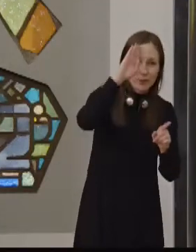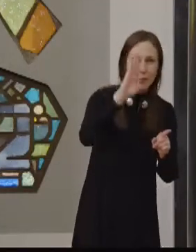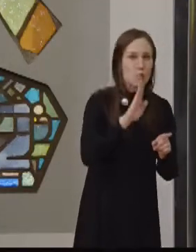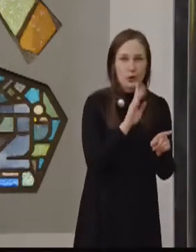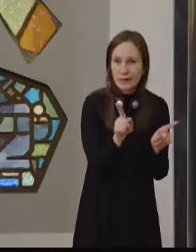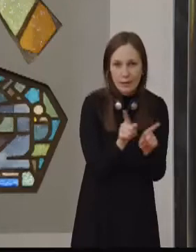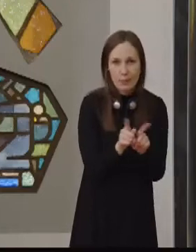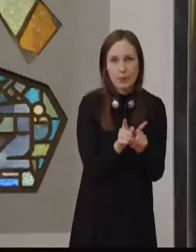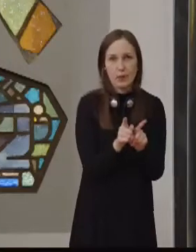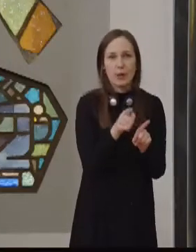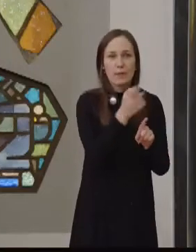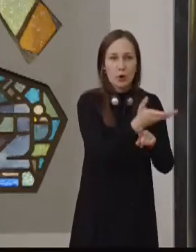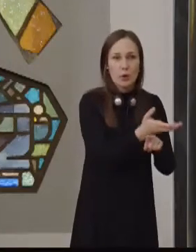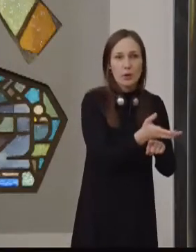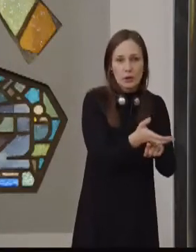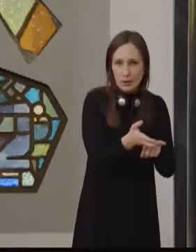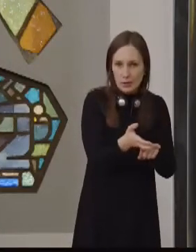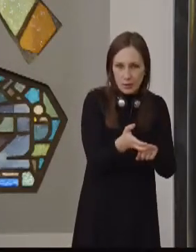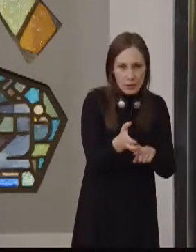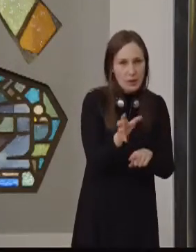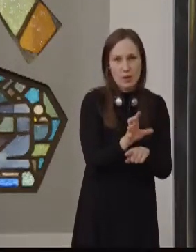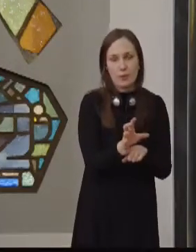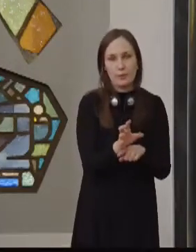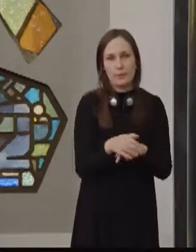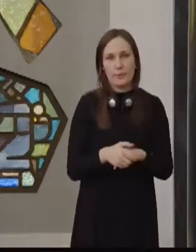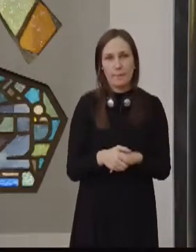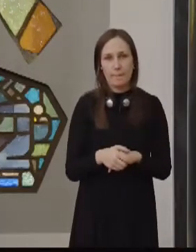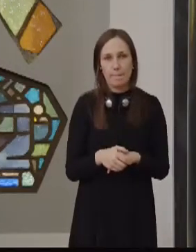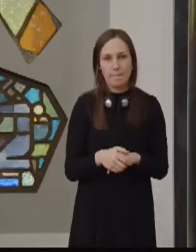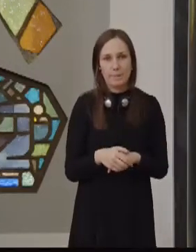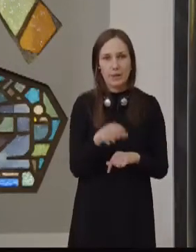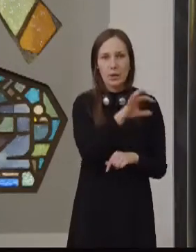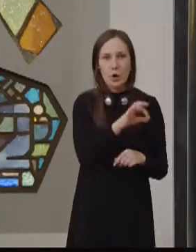and protection to people who are not